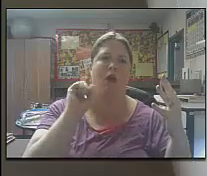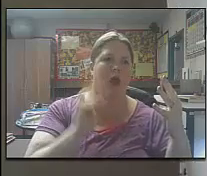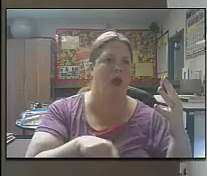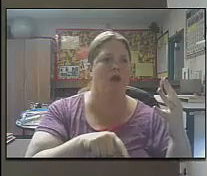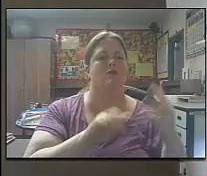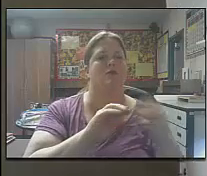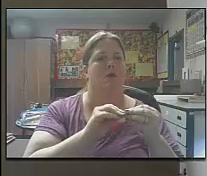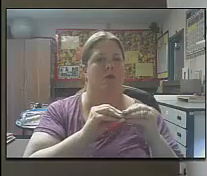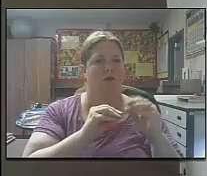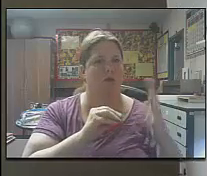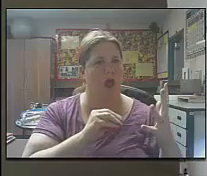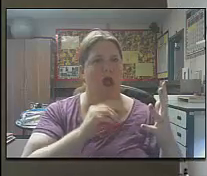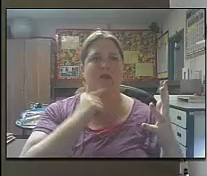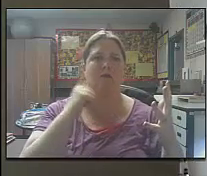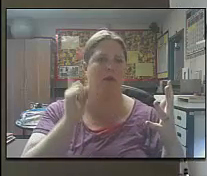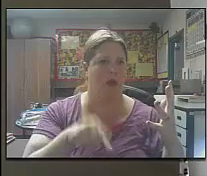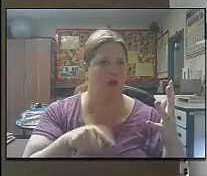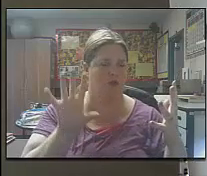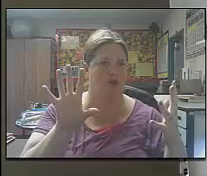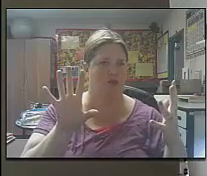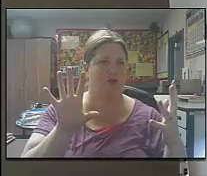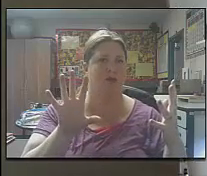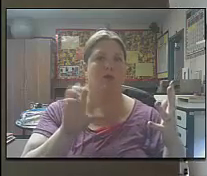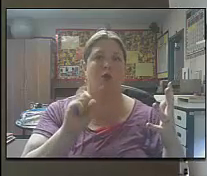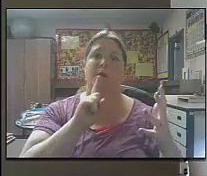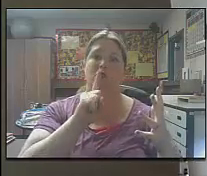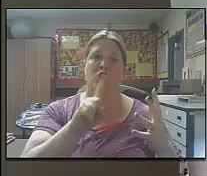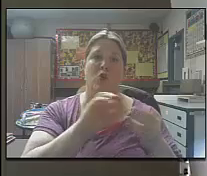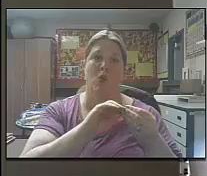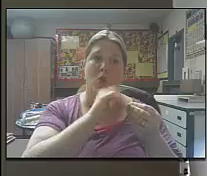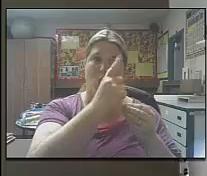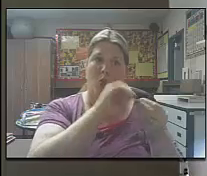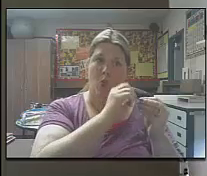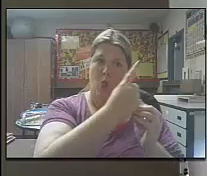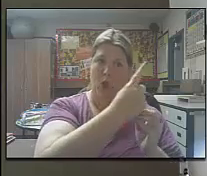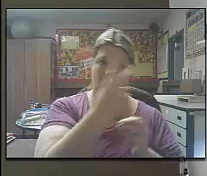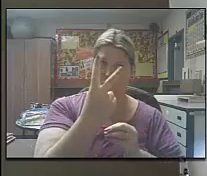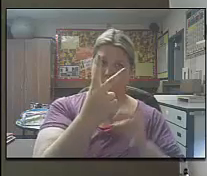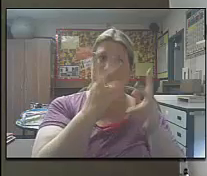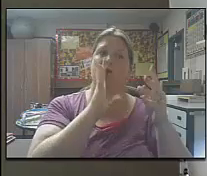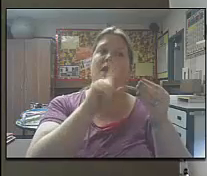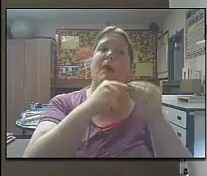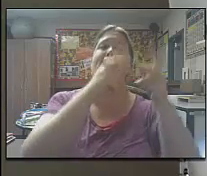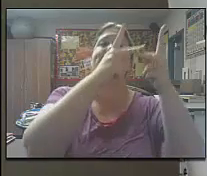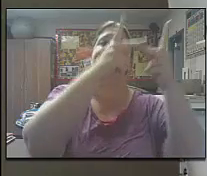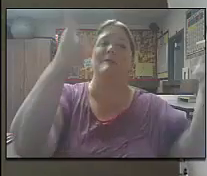changed to value. So 1 and 2 place, 3 and 4